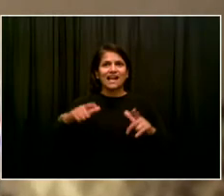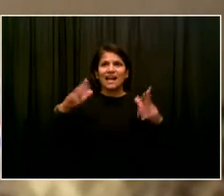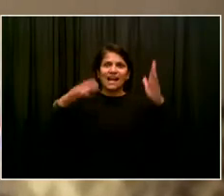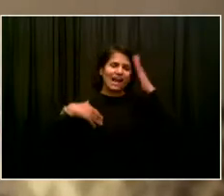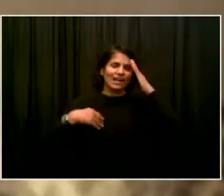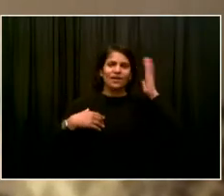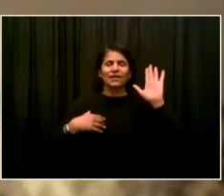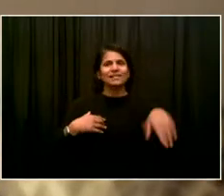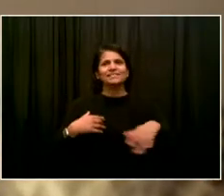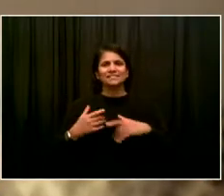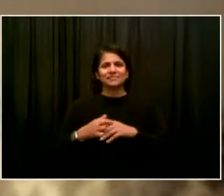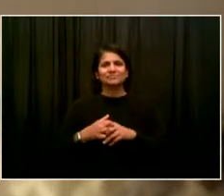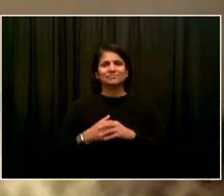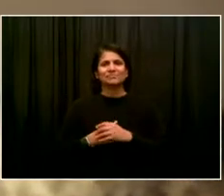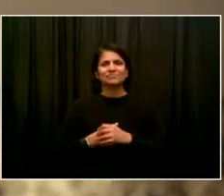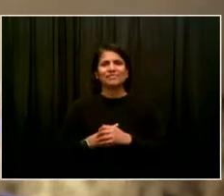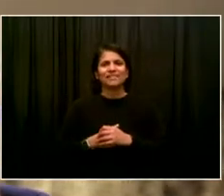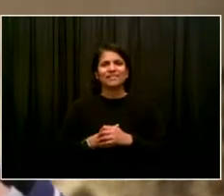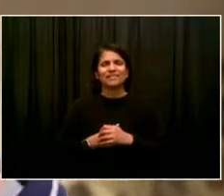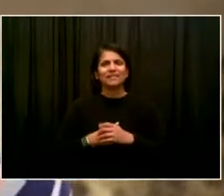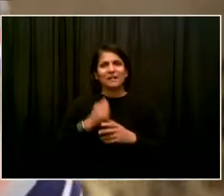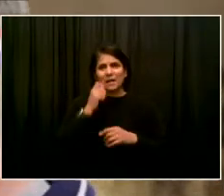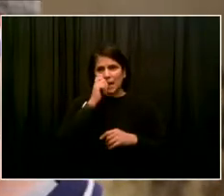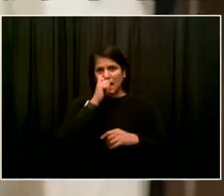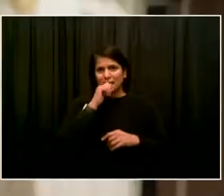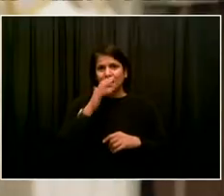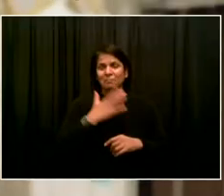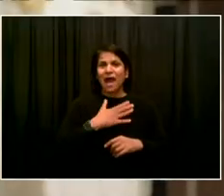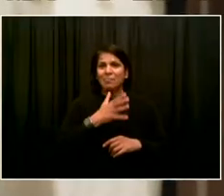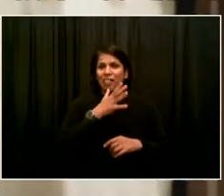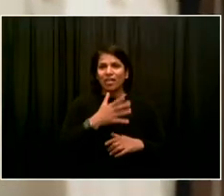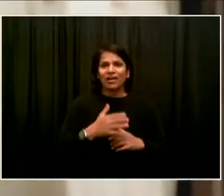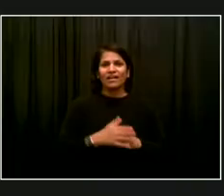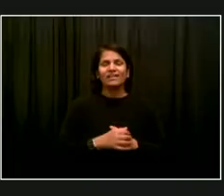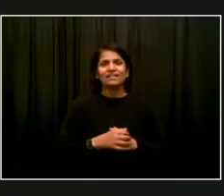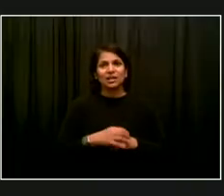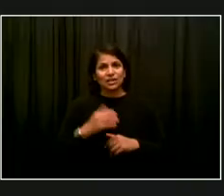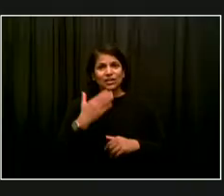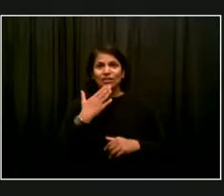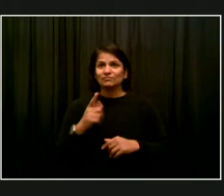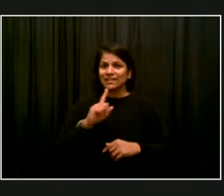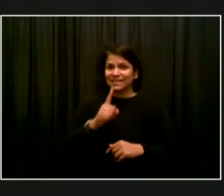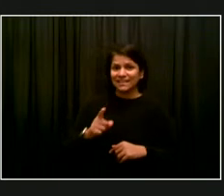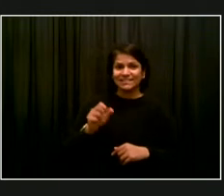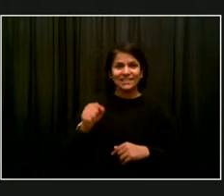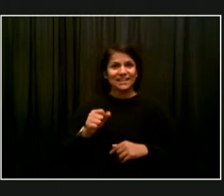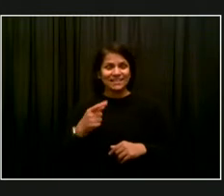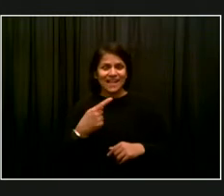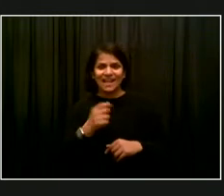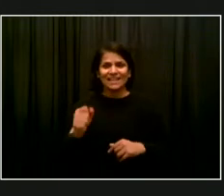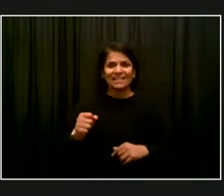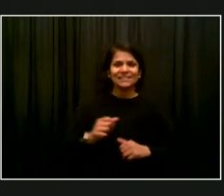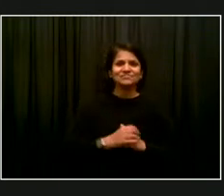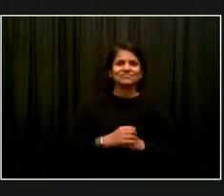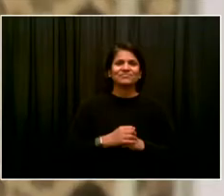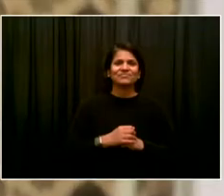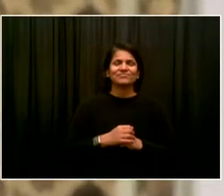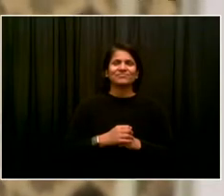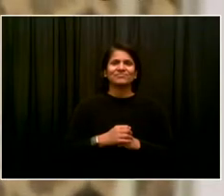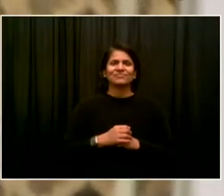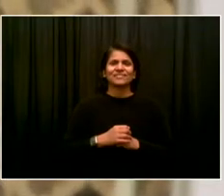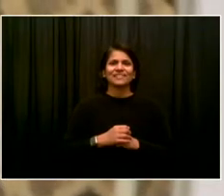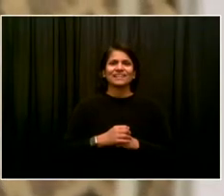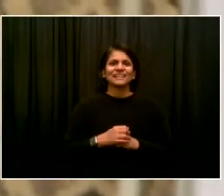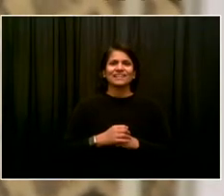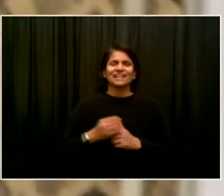help it. I'm your mother. That was good. Really? Yes. He's pizza. He's pizza with a... He